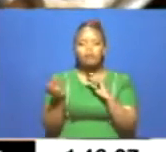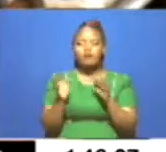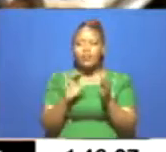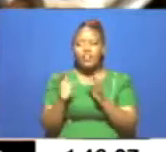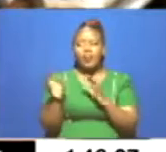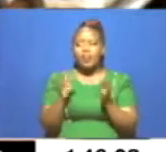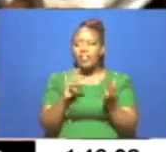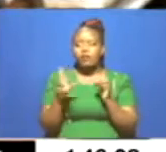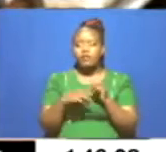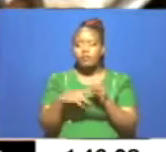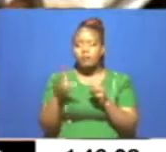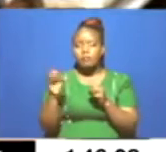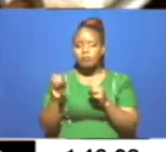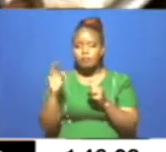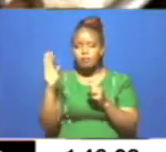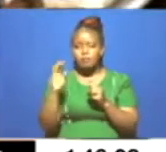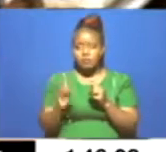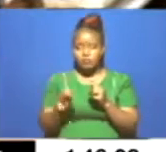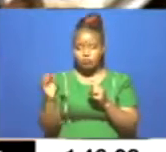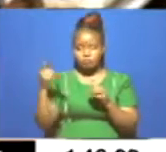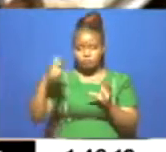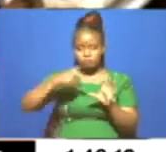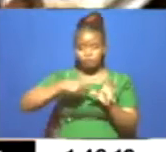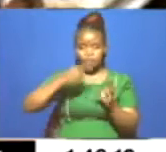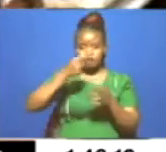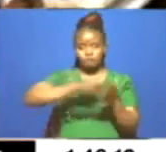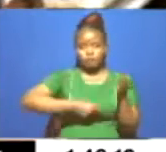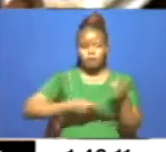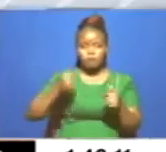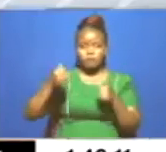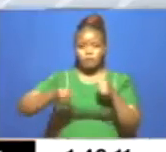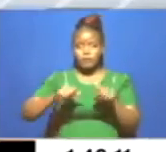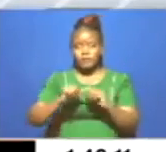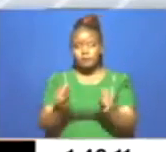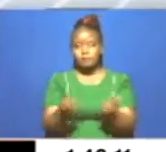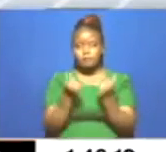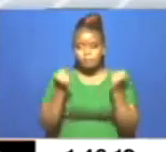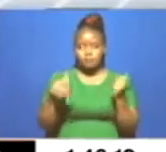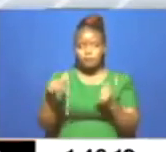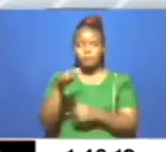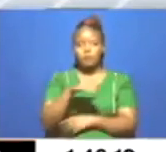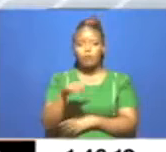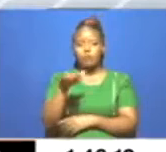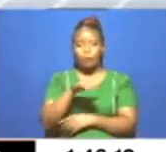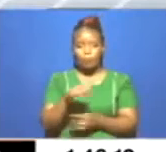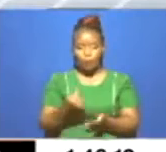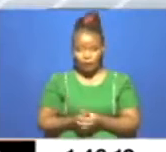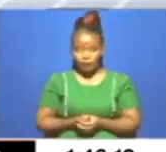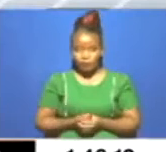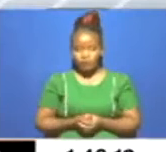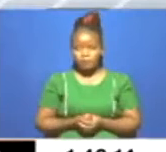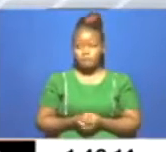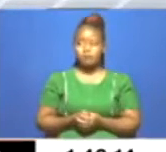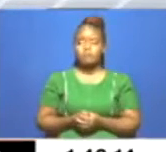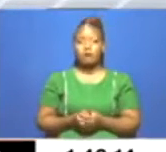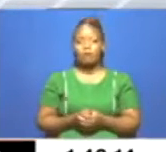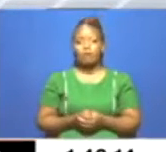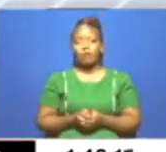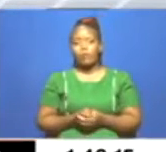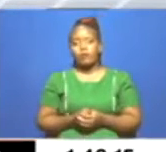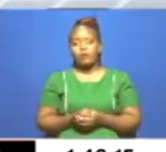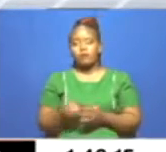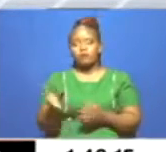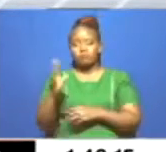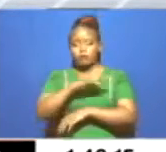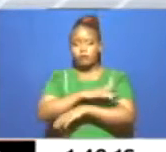fuel cost, which is the amount of emissions saved to the environment. The day's consumption from morning 6 to evening 6,